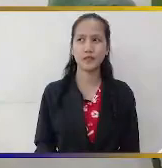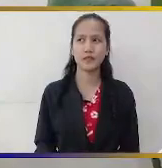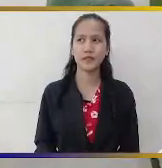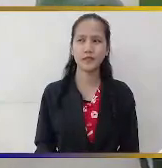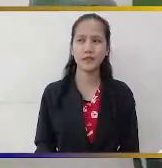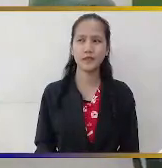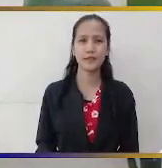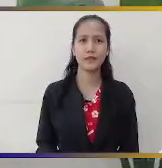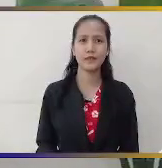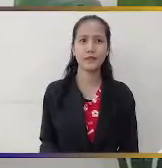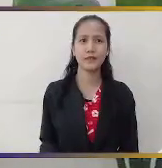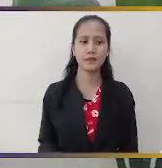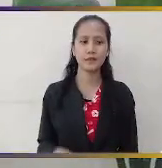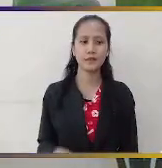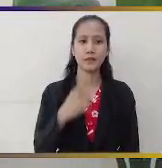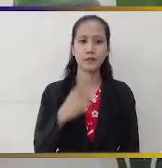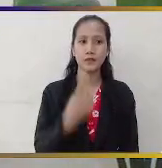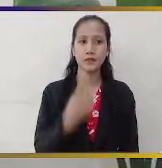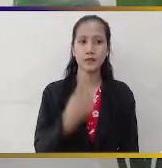But it says if you'll give to the poor,